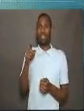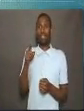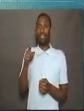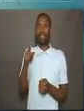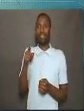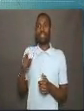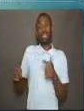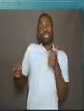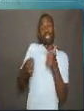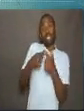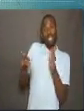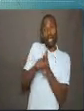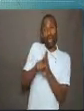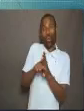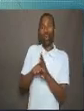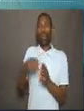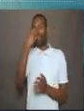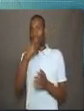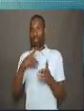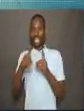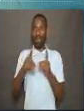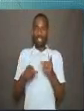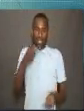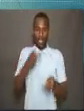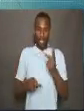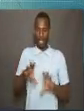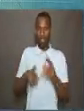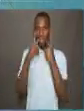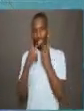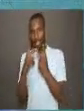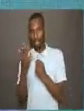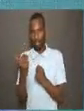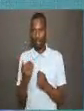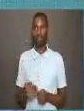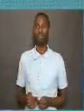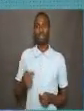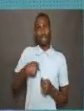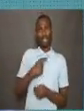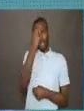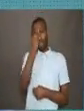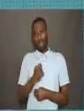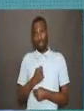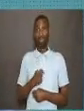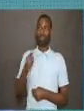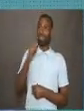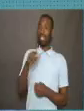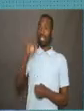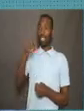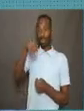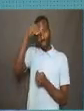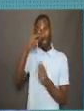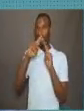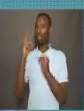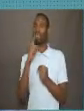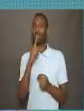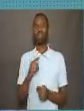related to the second law of thermodynamics. I trust you found this